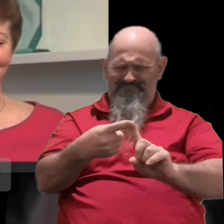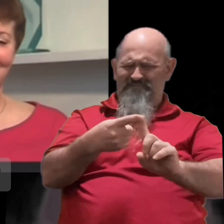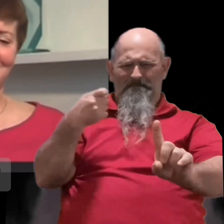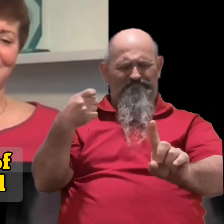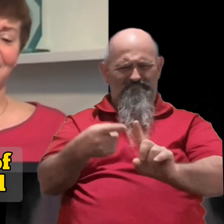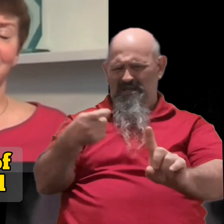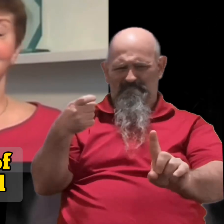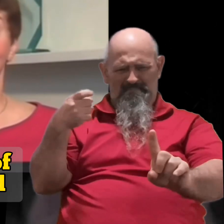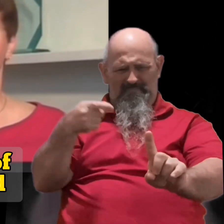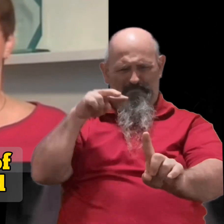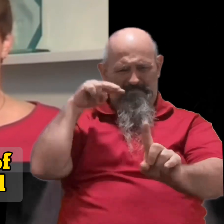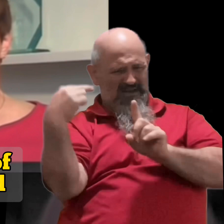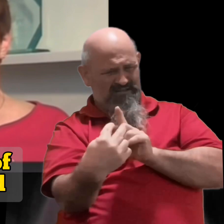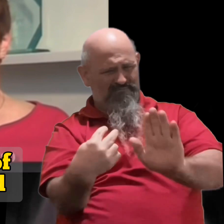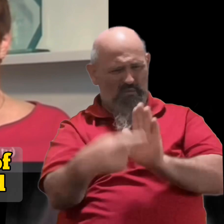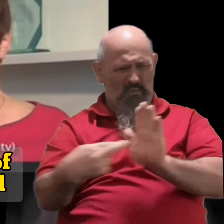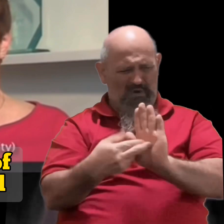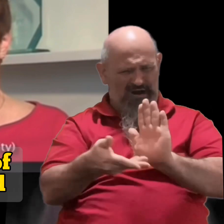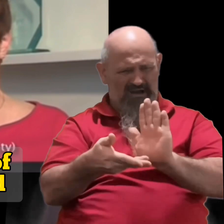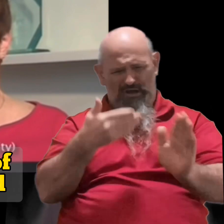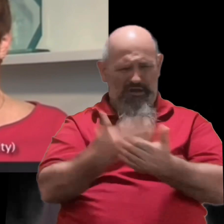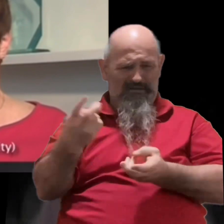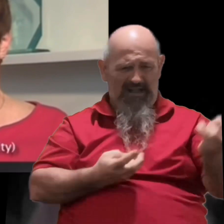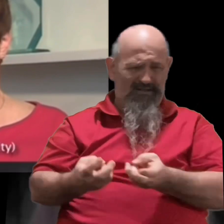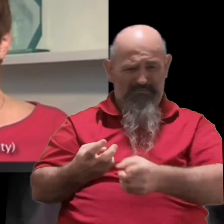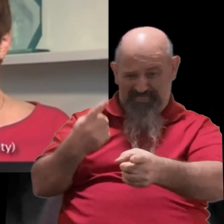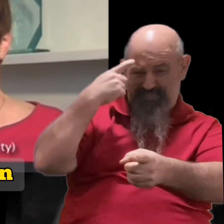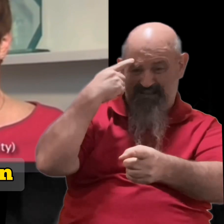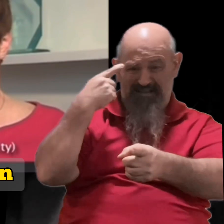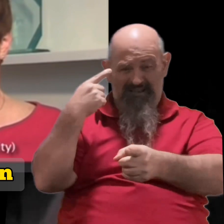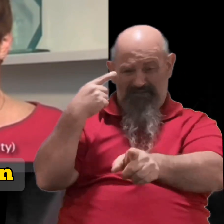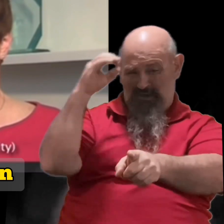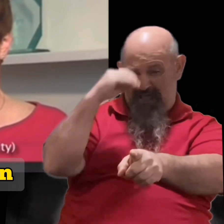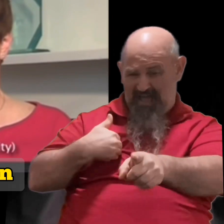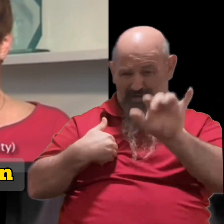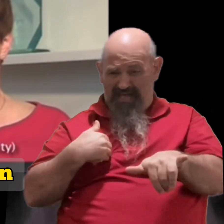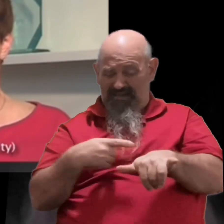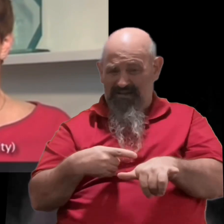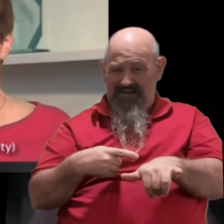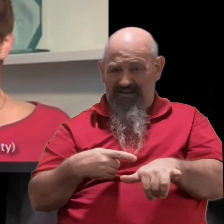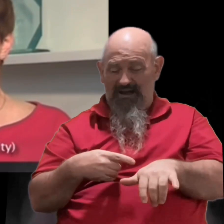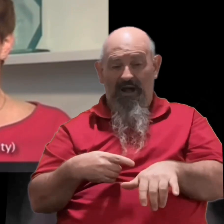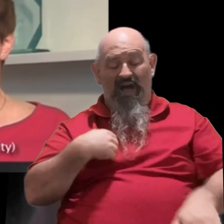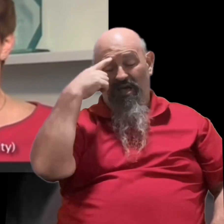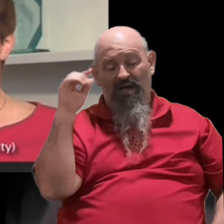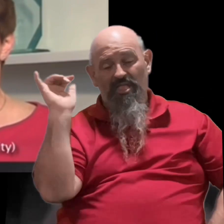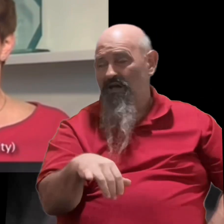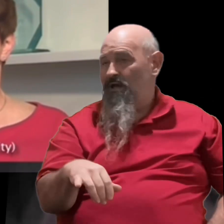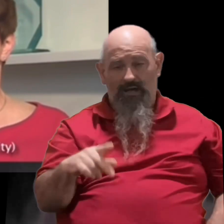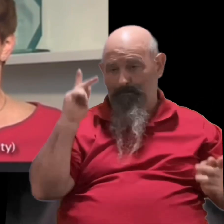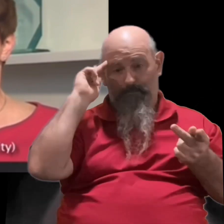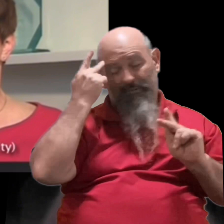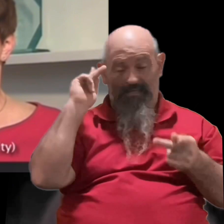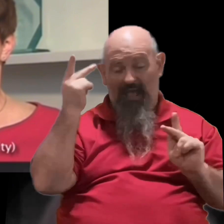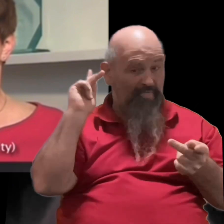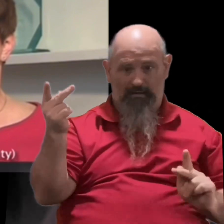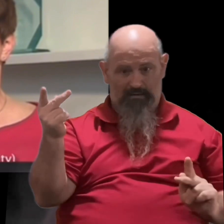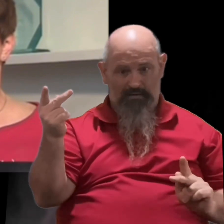wondering, from the perspective of your role here at Kidscape, do you have an opinion on that? I think that is